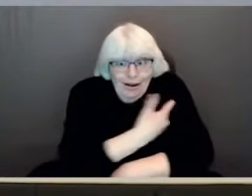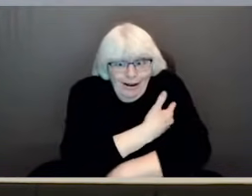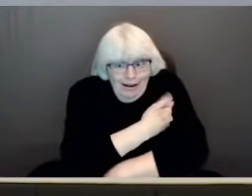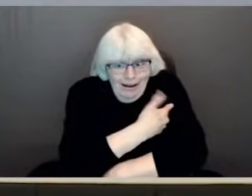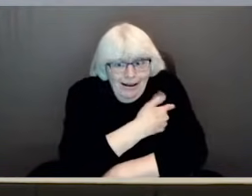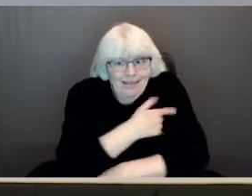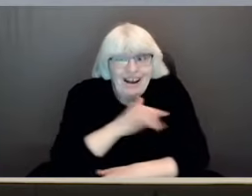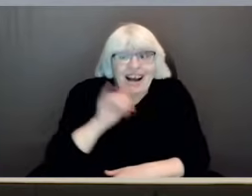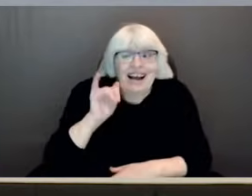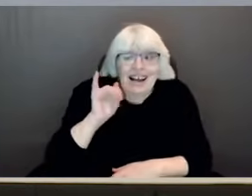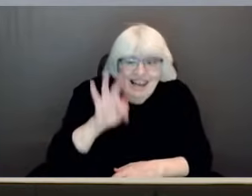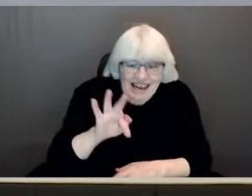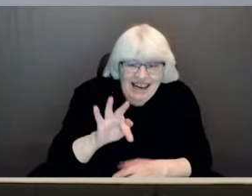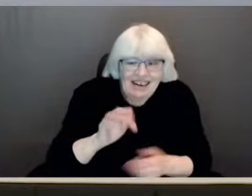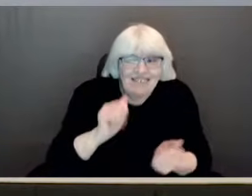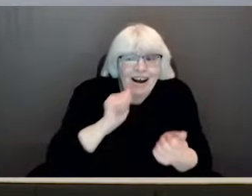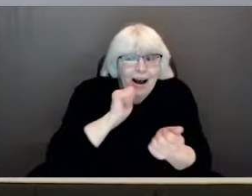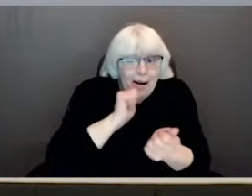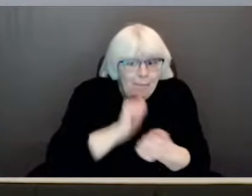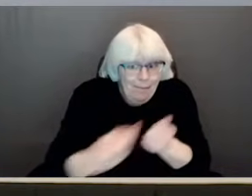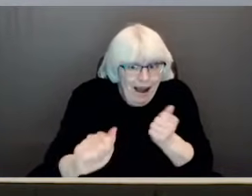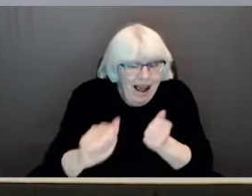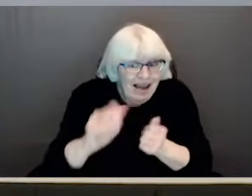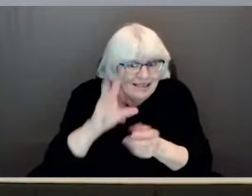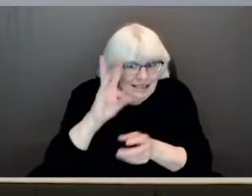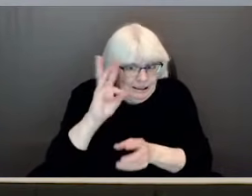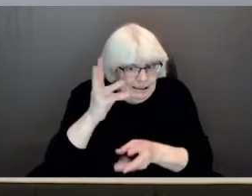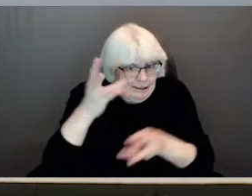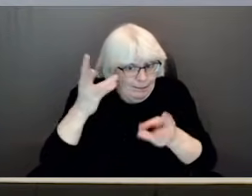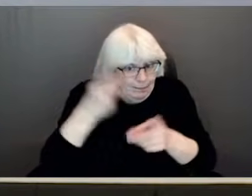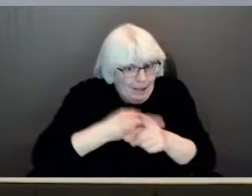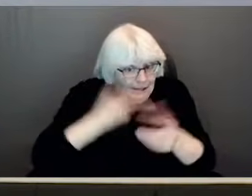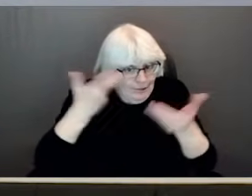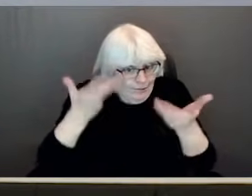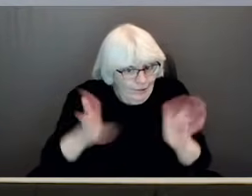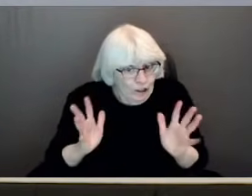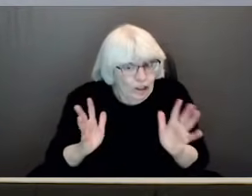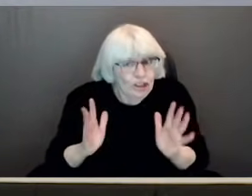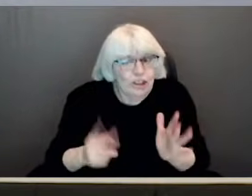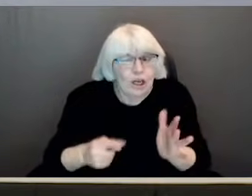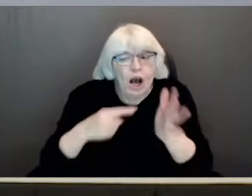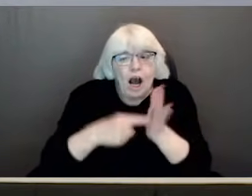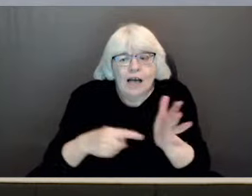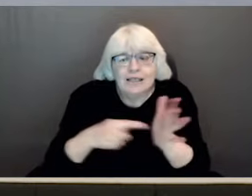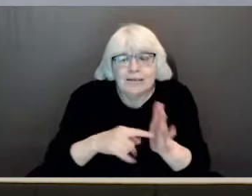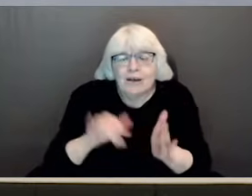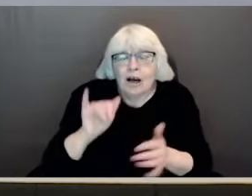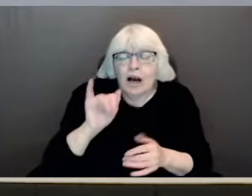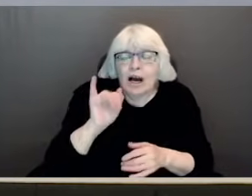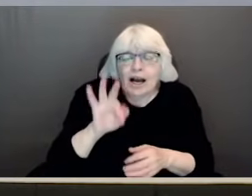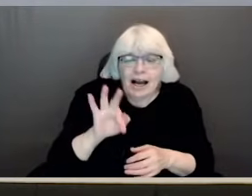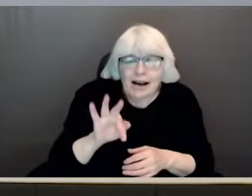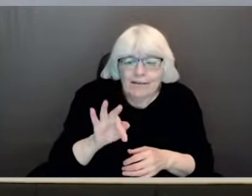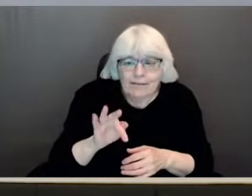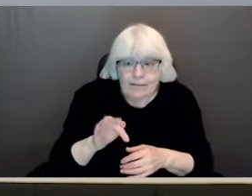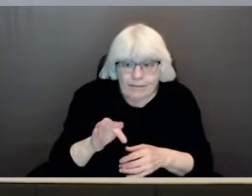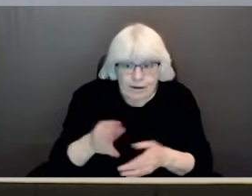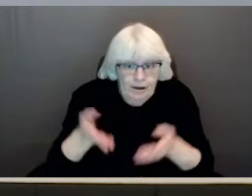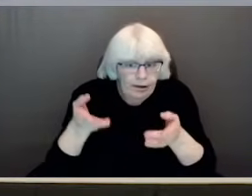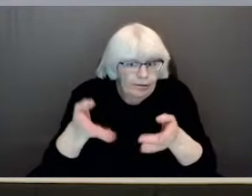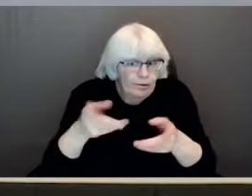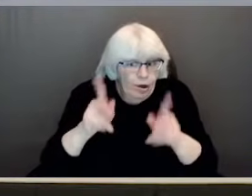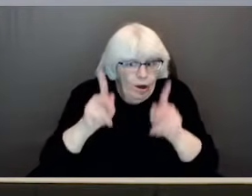for instance, if someone in the community is 82 years old and had